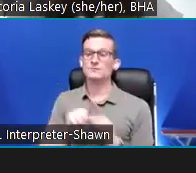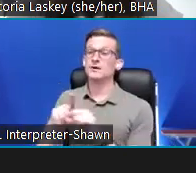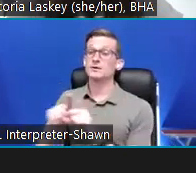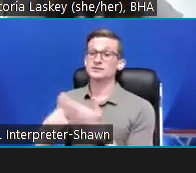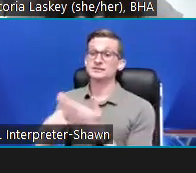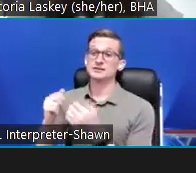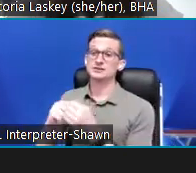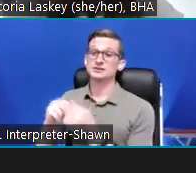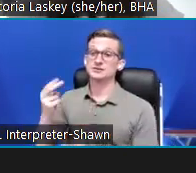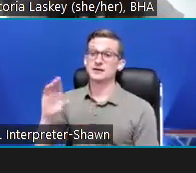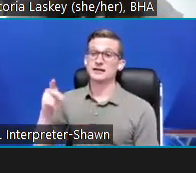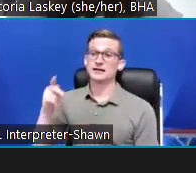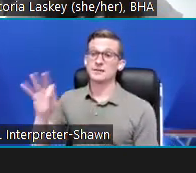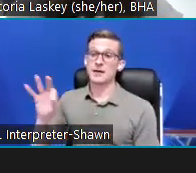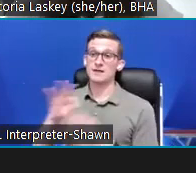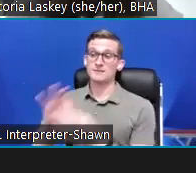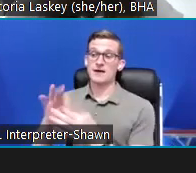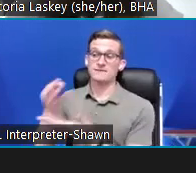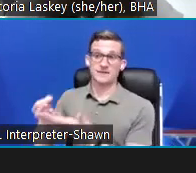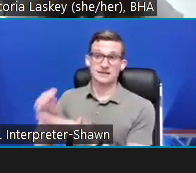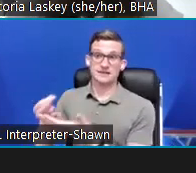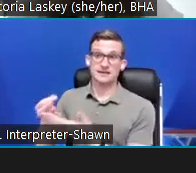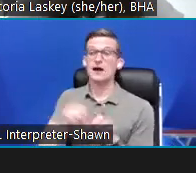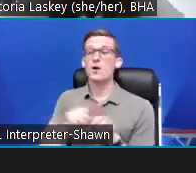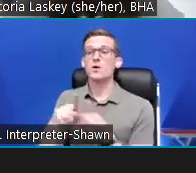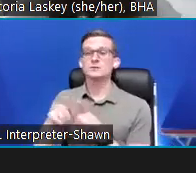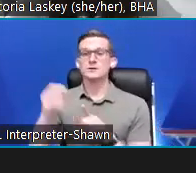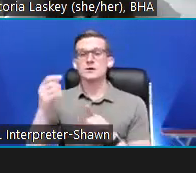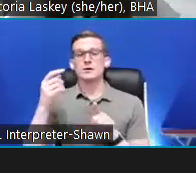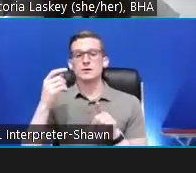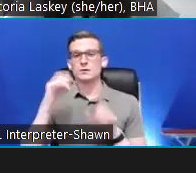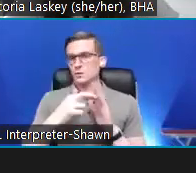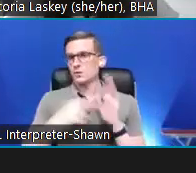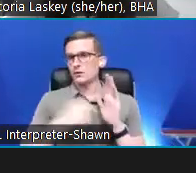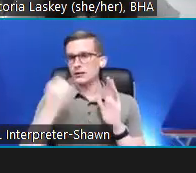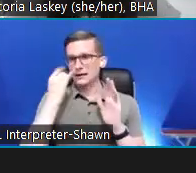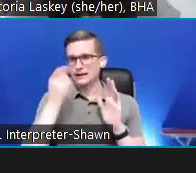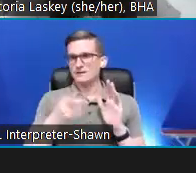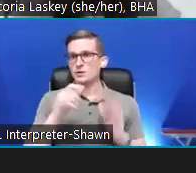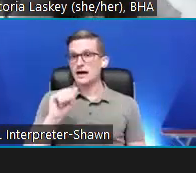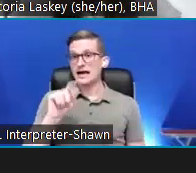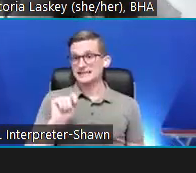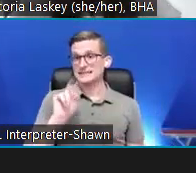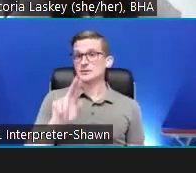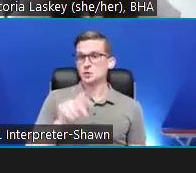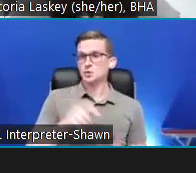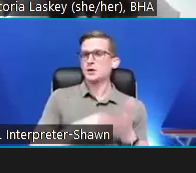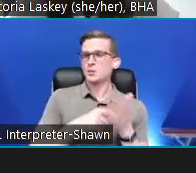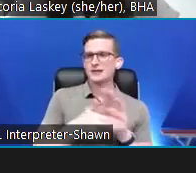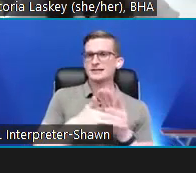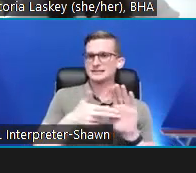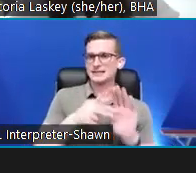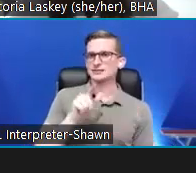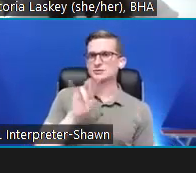course, saying that if you're going to be an ATU, that it requires 2765 designation. So I think that's kind of